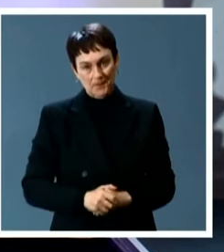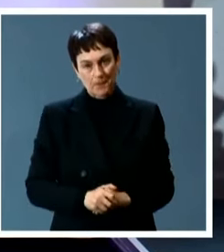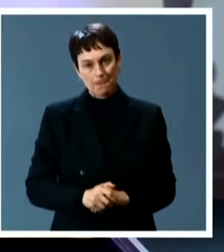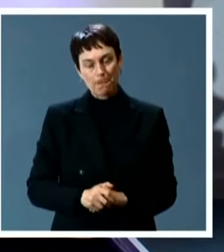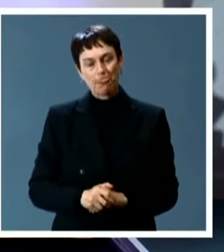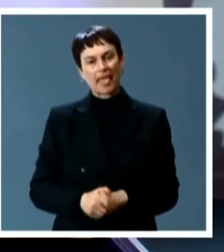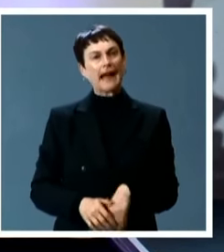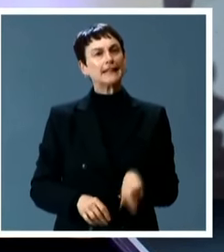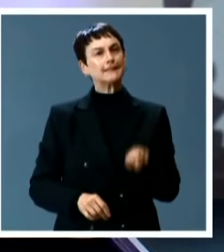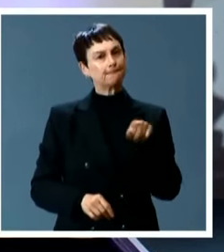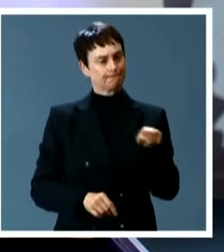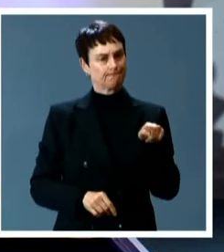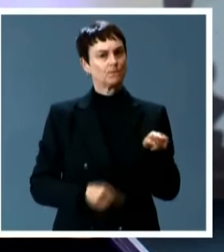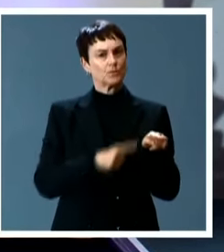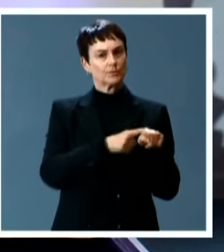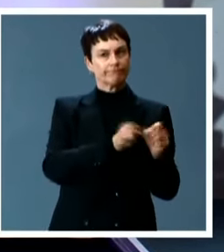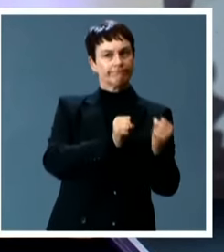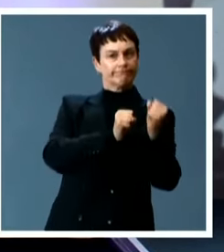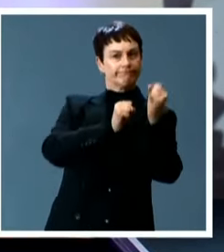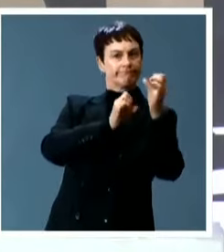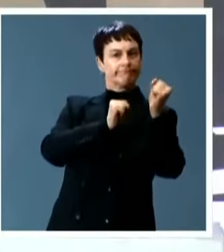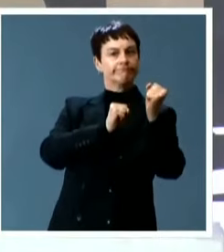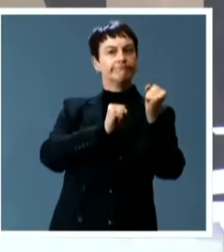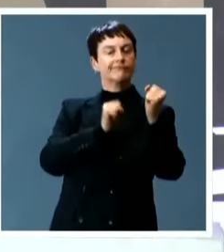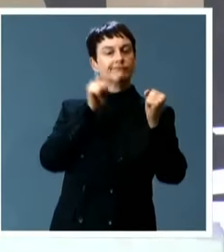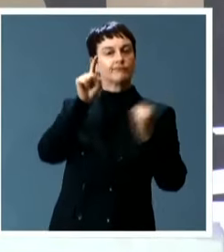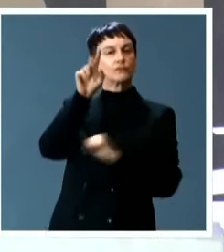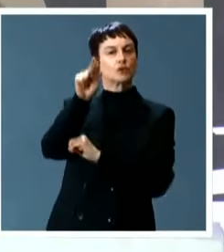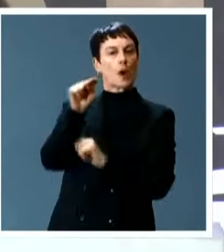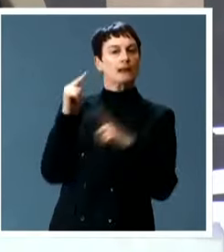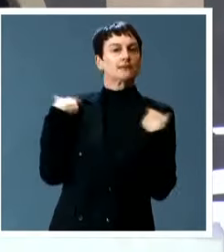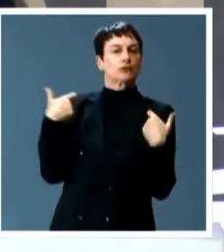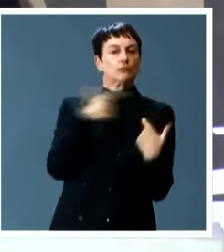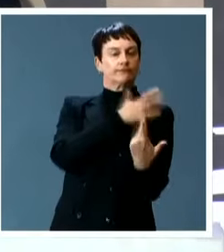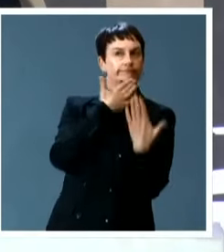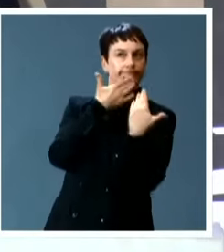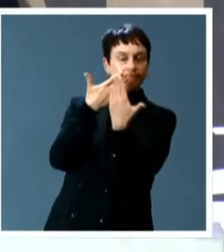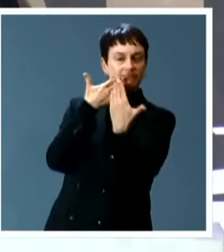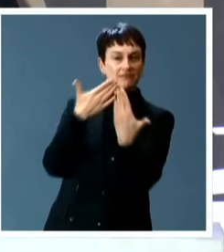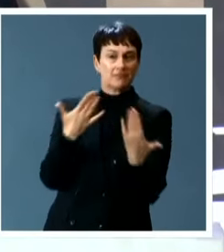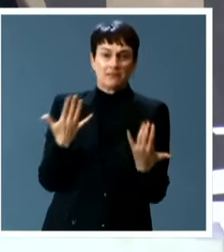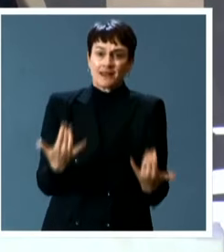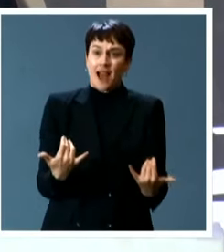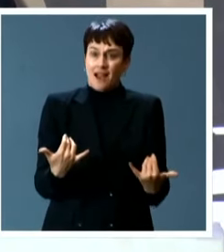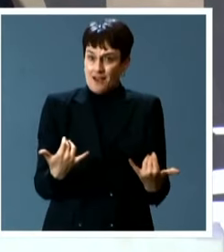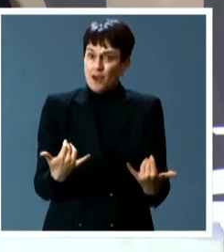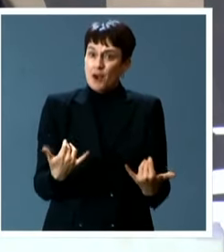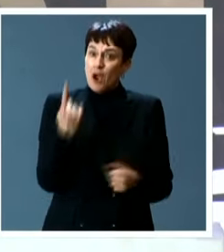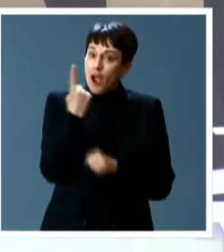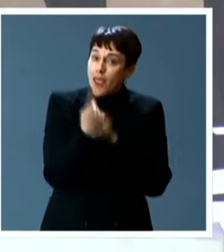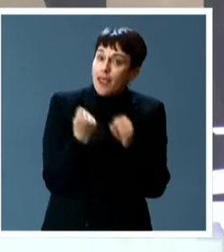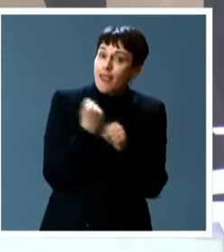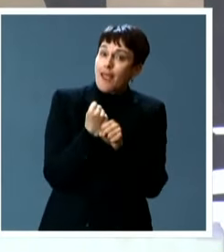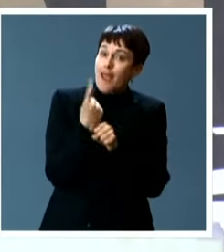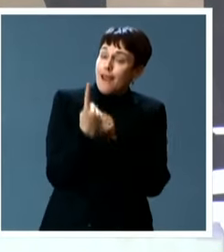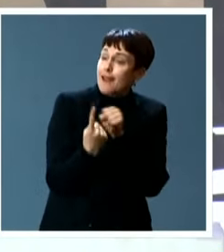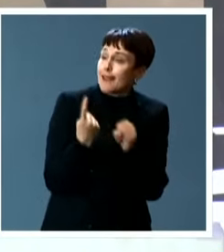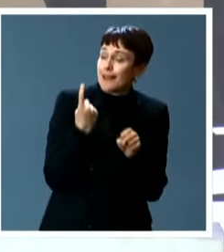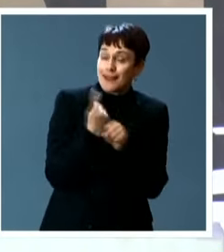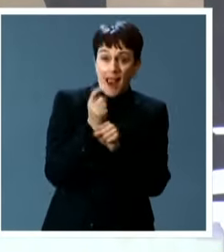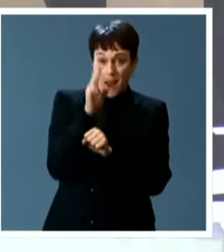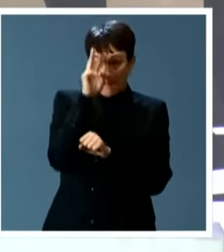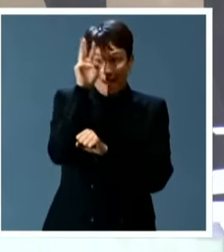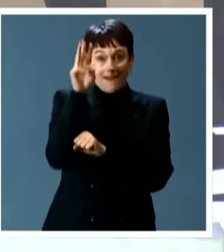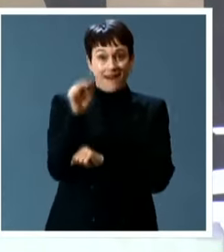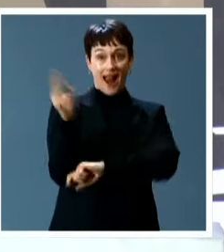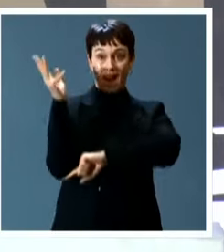expression of gratitude from Mrs. Graca Machel, we come to the end of the 18th Nelson Mandela Annual Lecture. I think you'll agree with